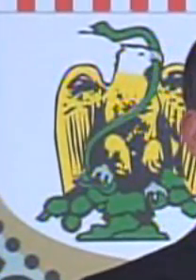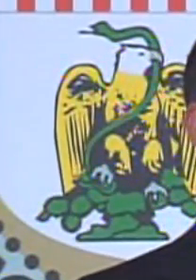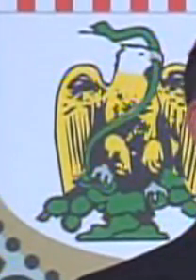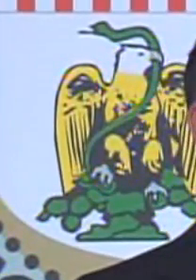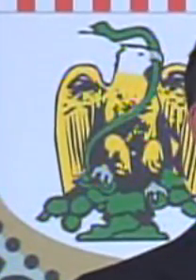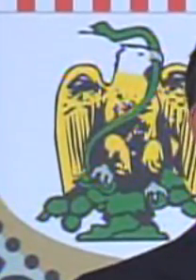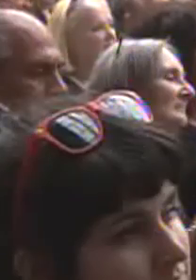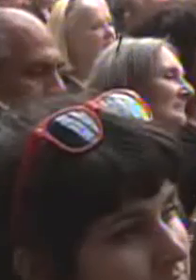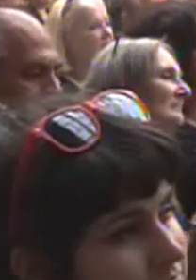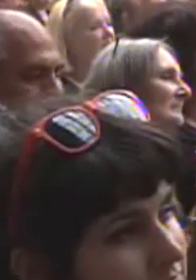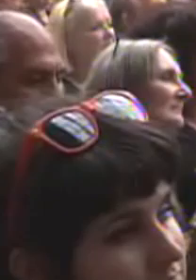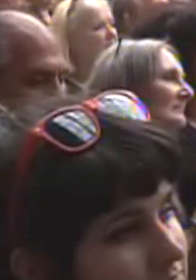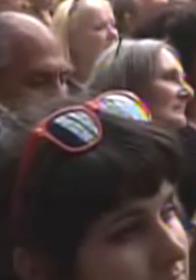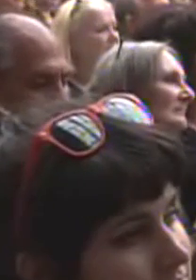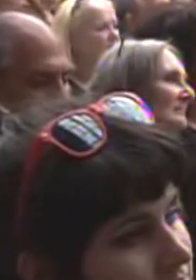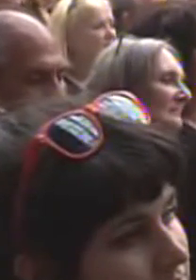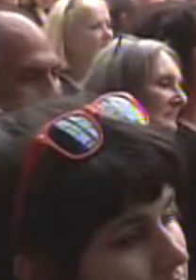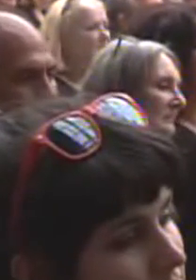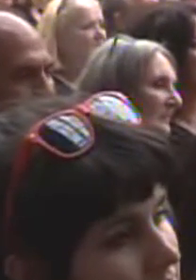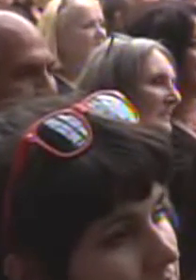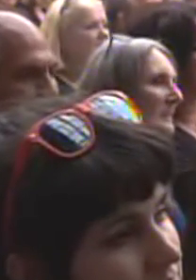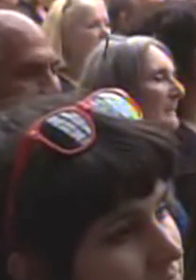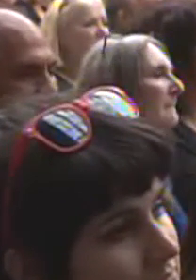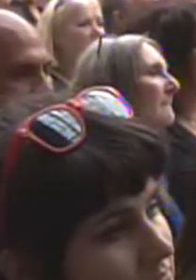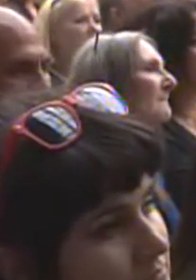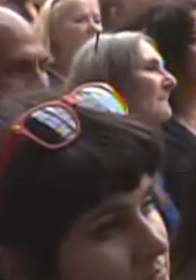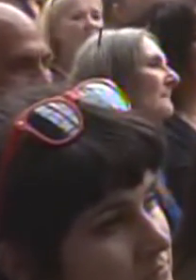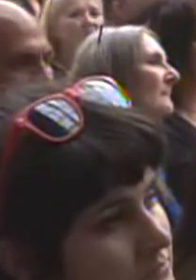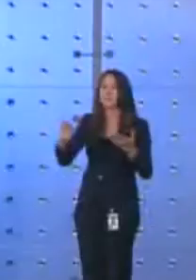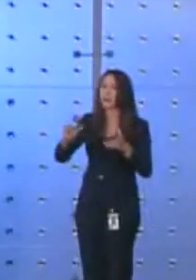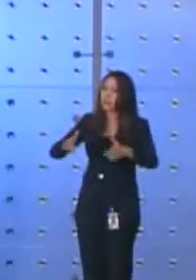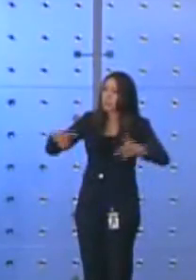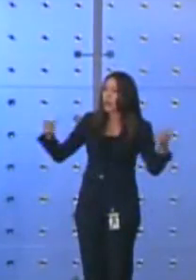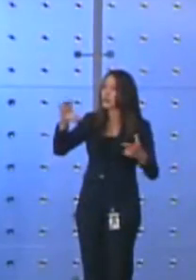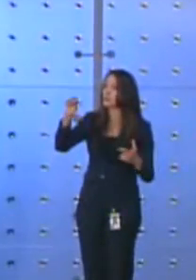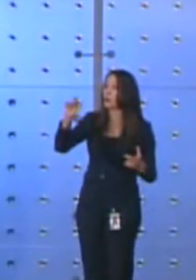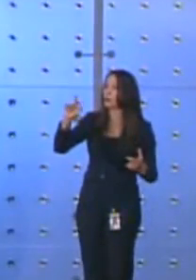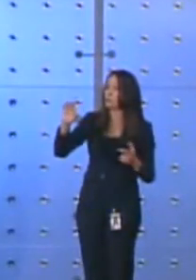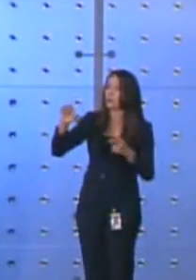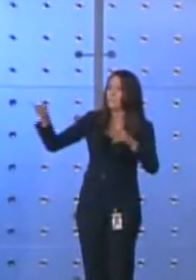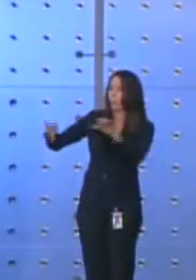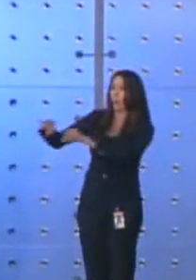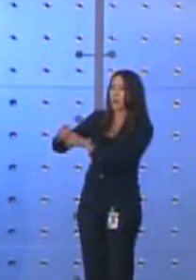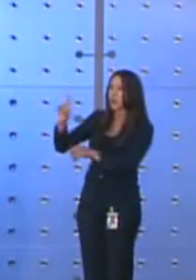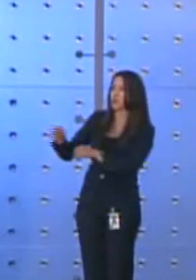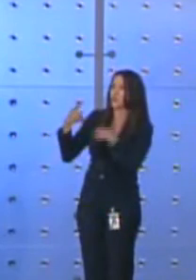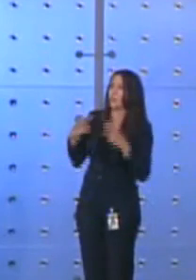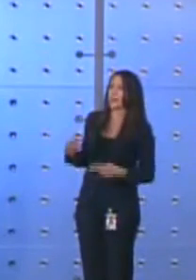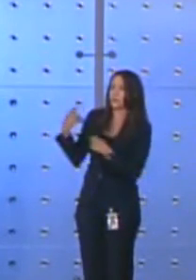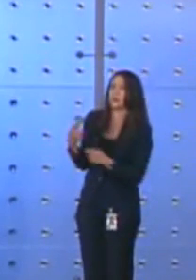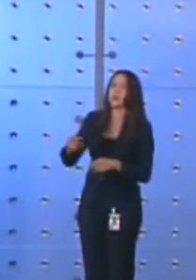big things. We do big things like the largest concrete pour in human history, big things